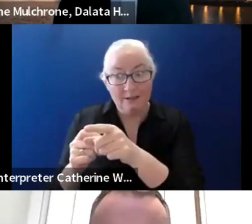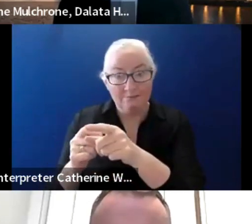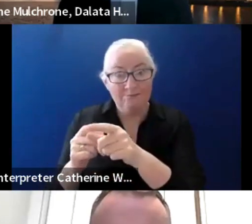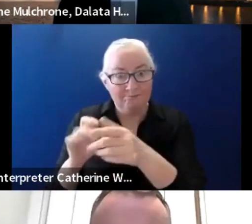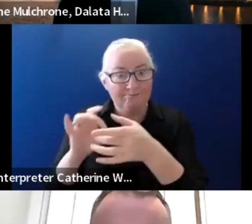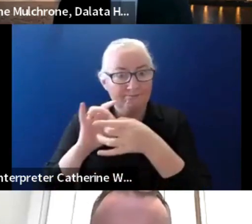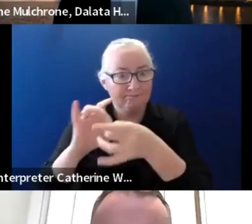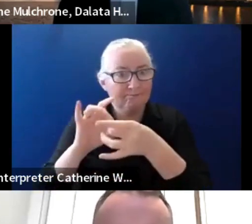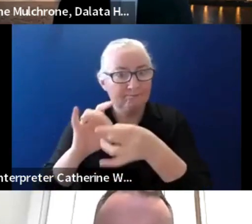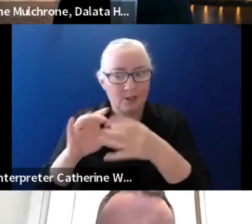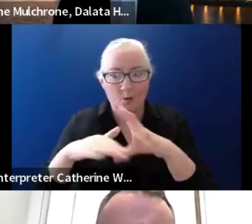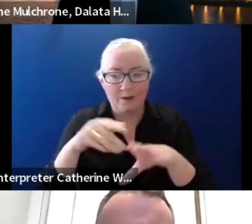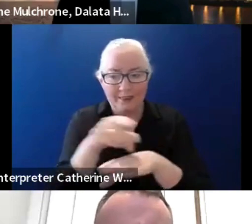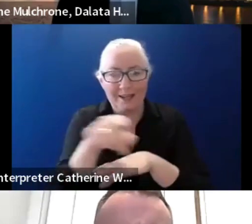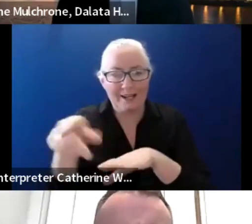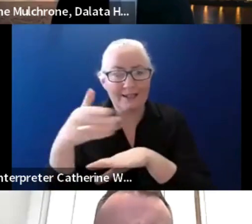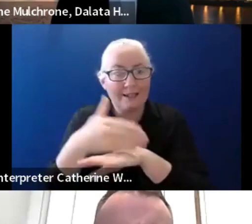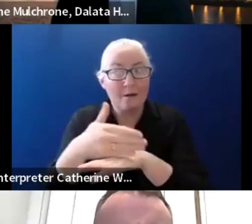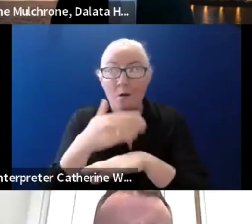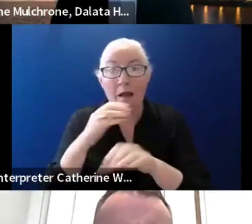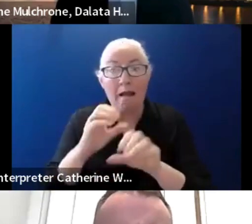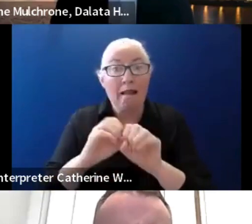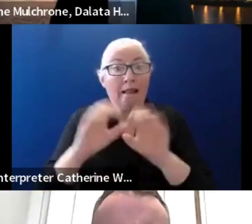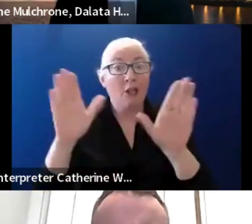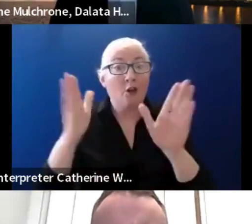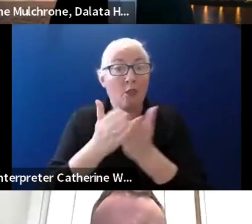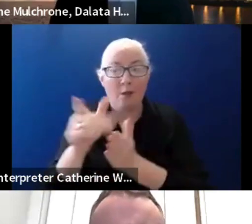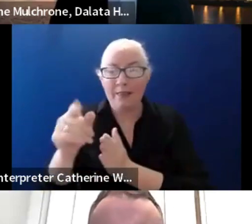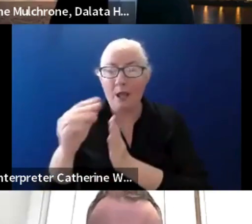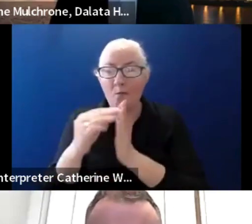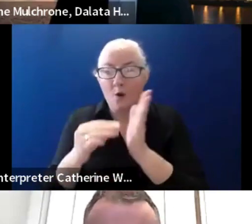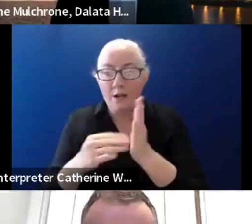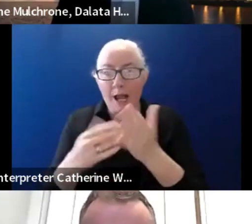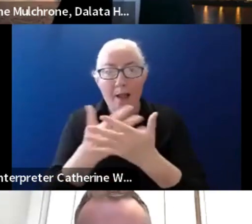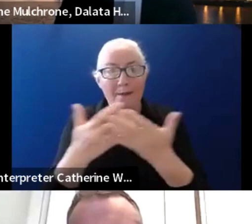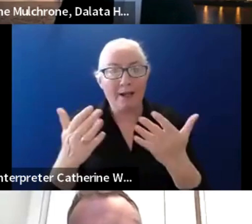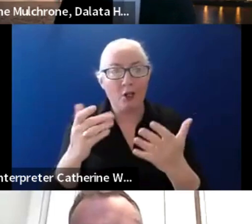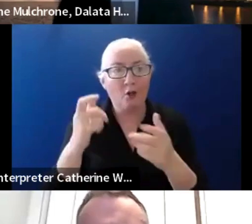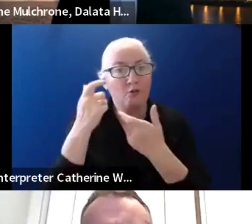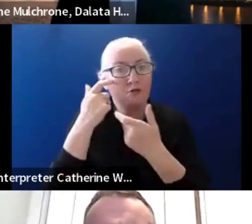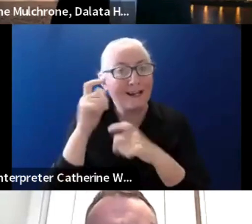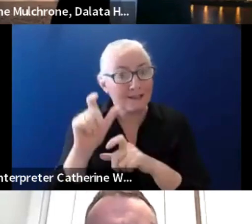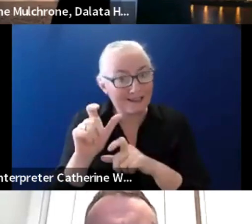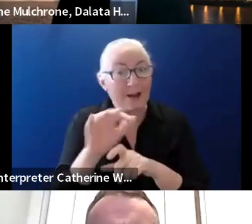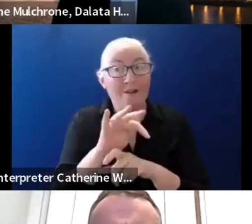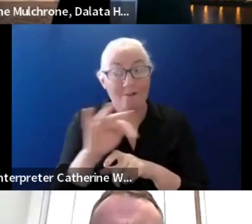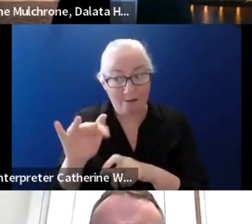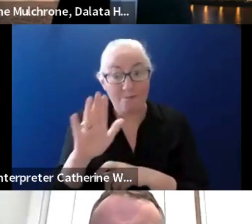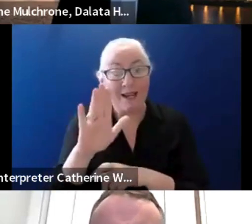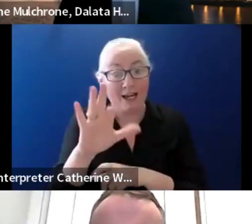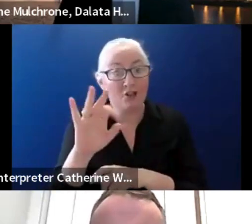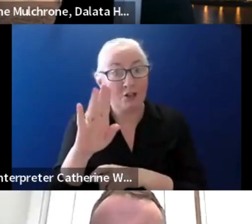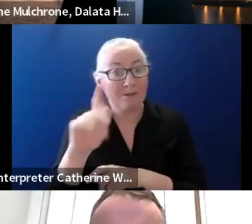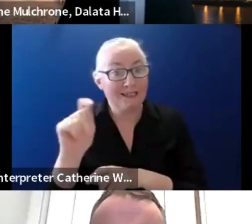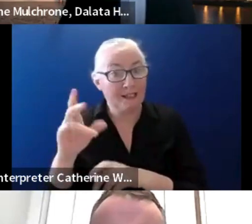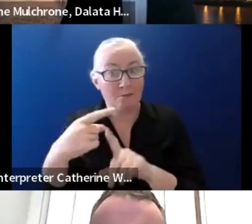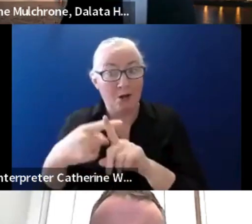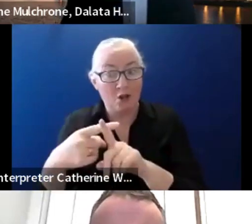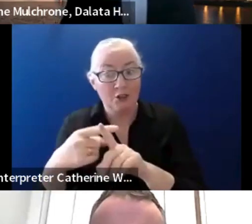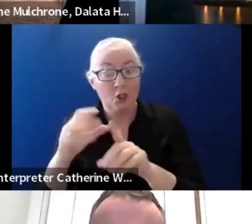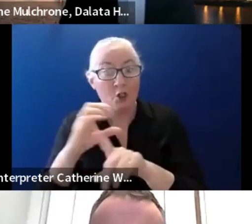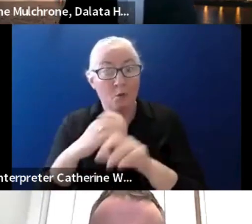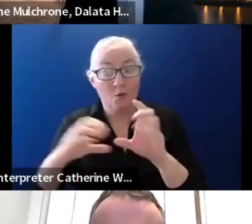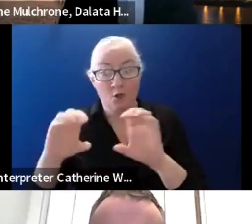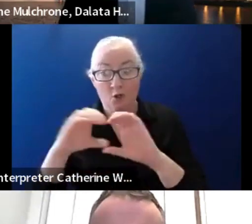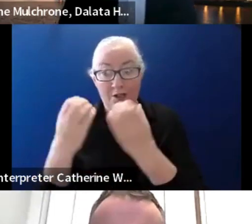with our employees. But what really came through that program was the amount of residents that are also from the LGBT plus community, that some